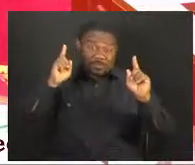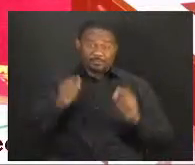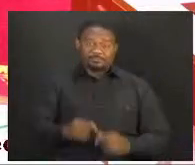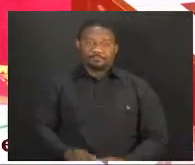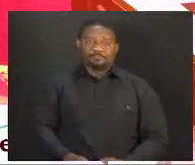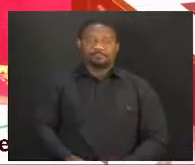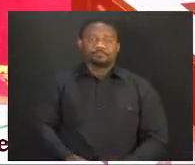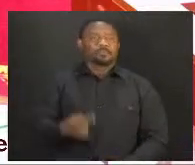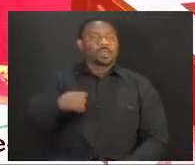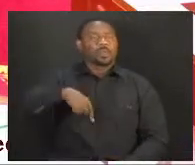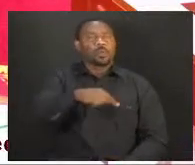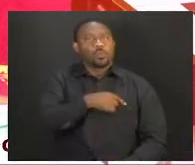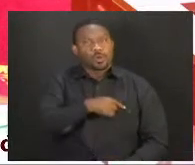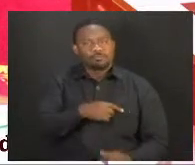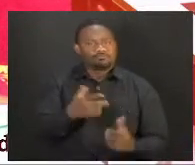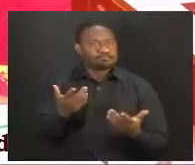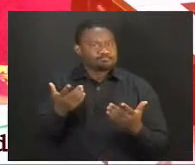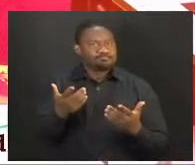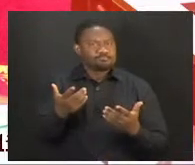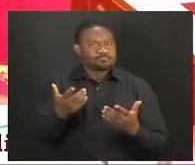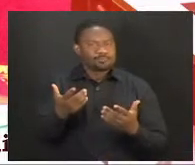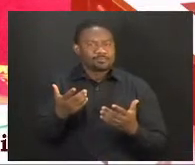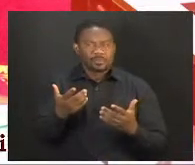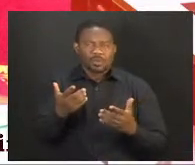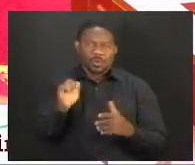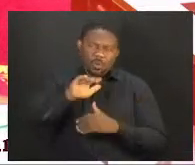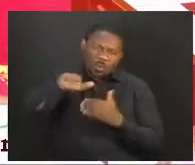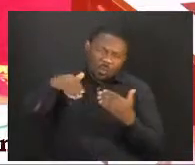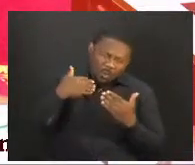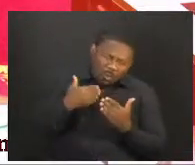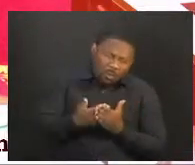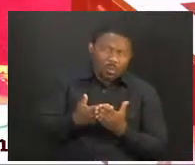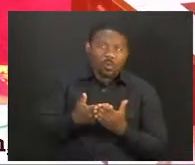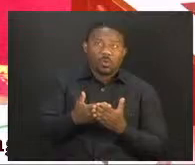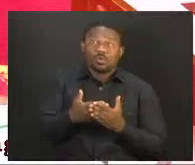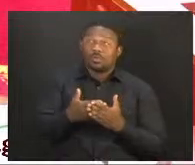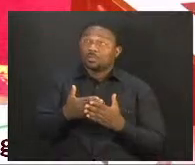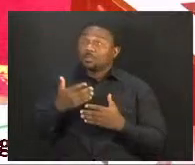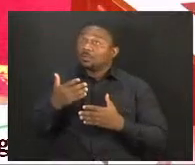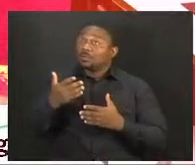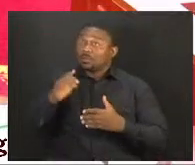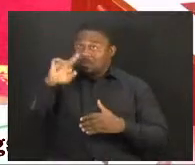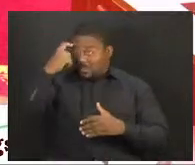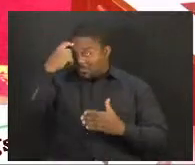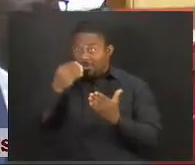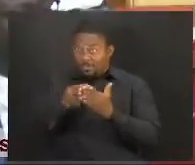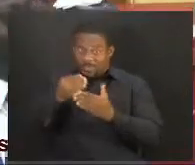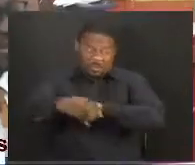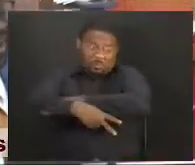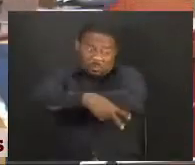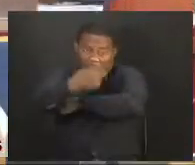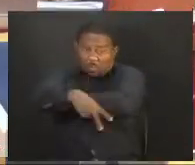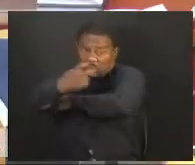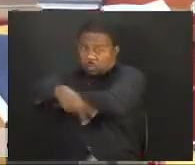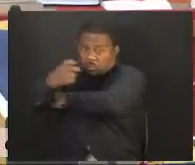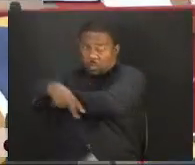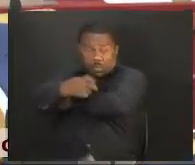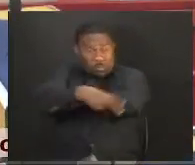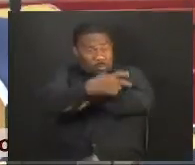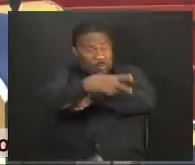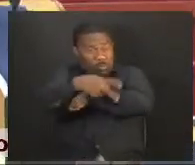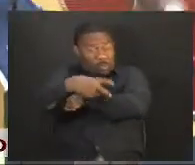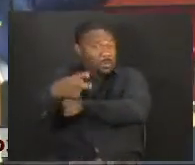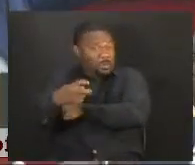we committed to recover all looted state funds under our Operation Recover All